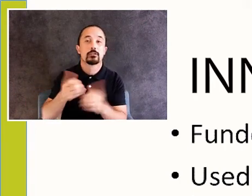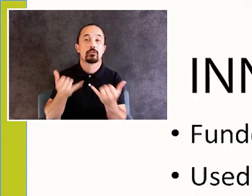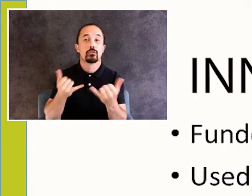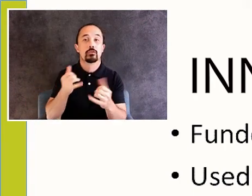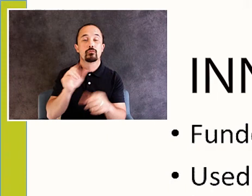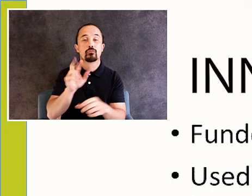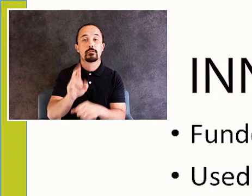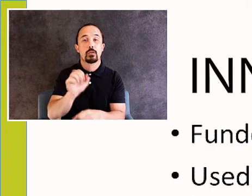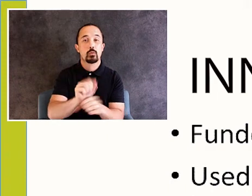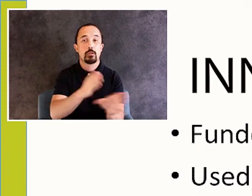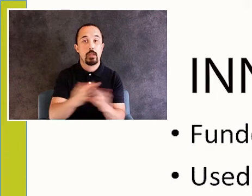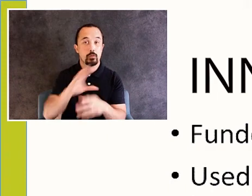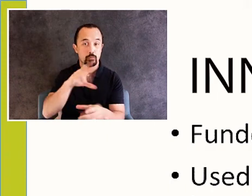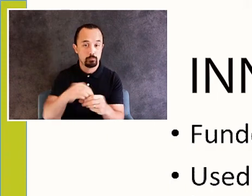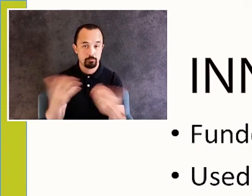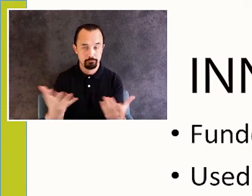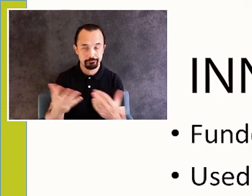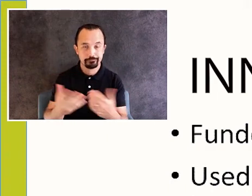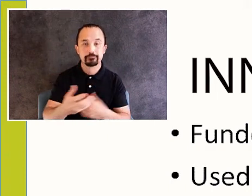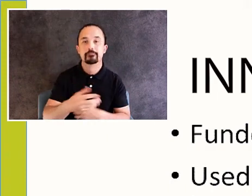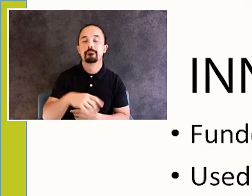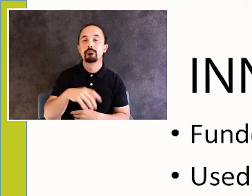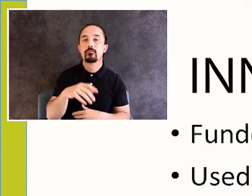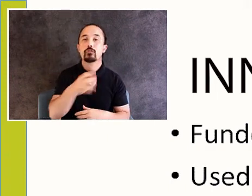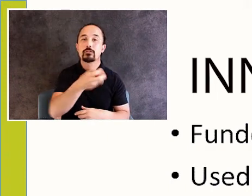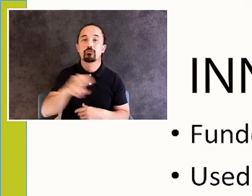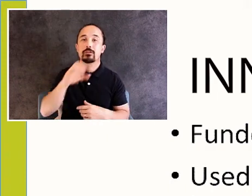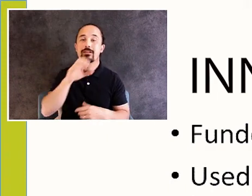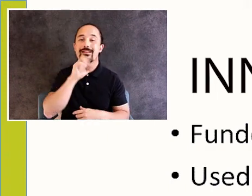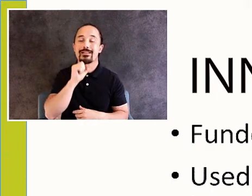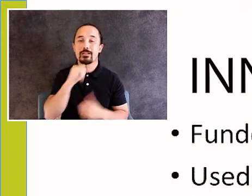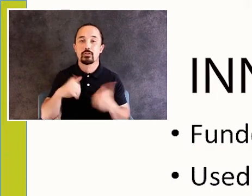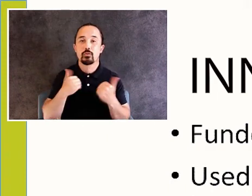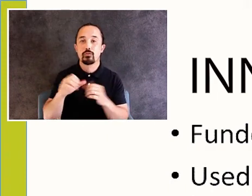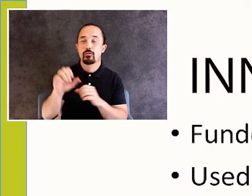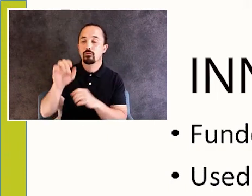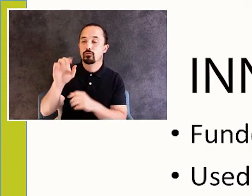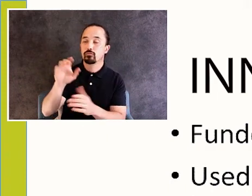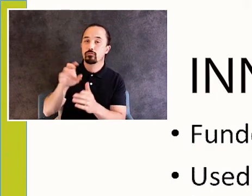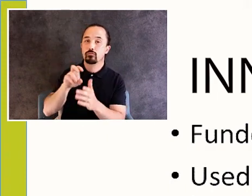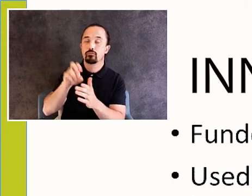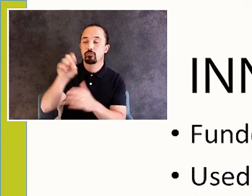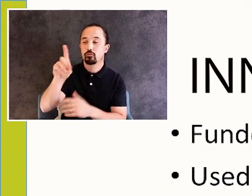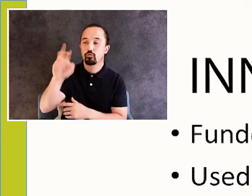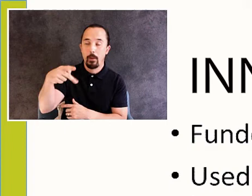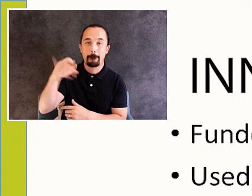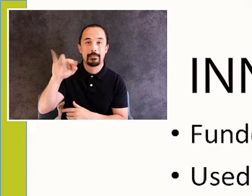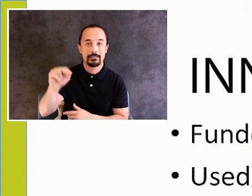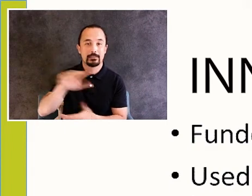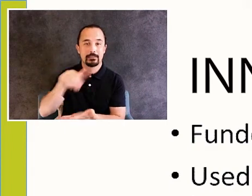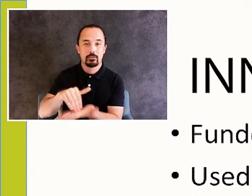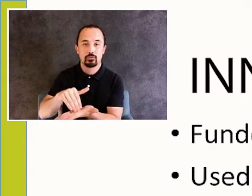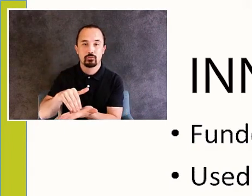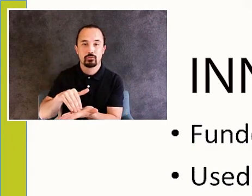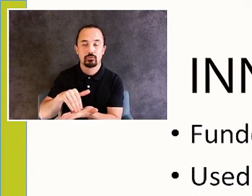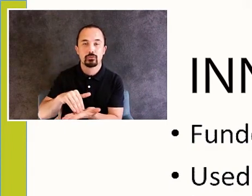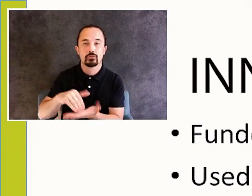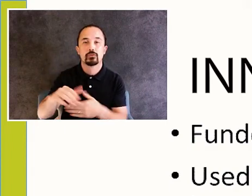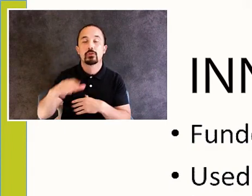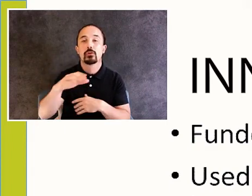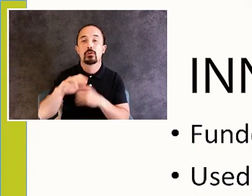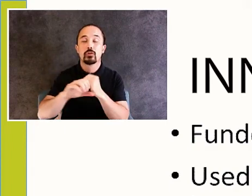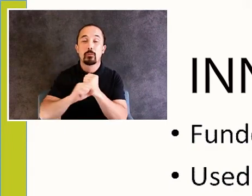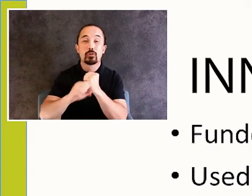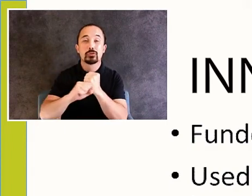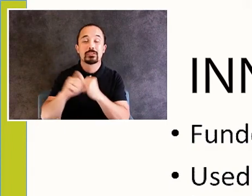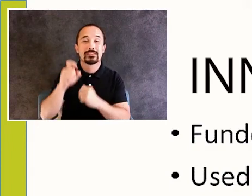plans include the Transitional Age Youth Drop-In Centers, commercially sexually exploited children mobile field